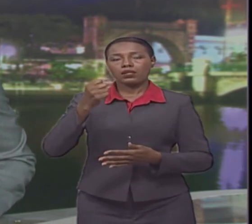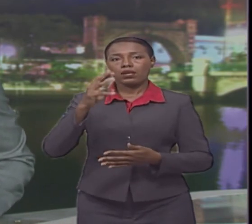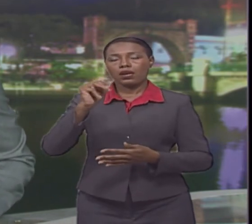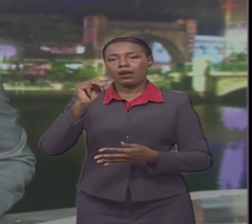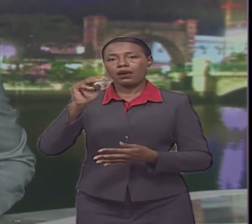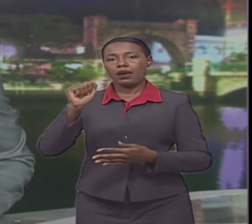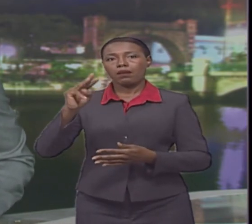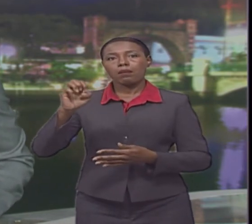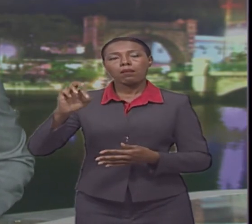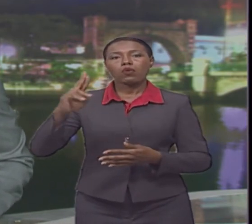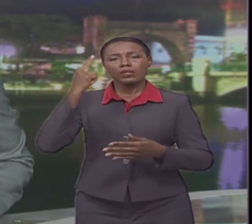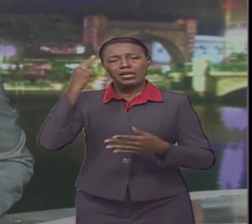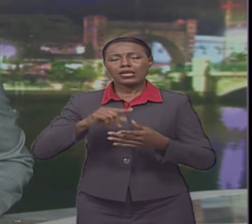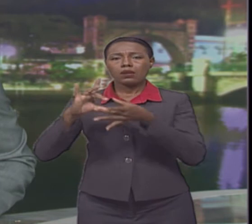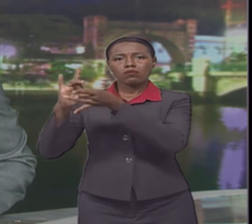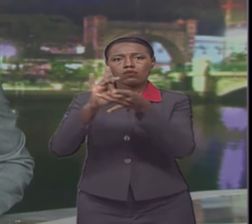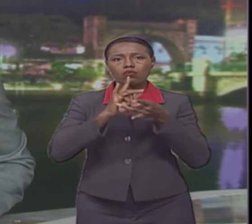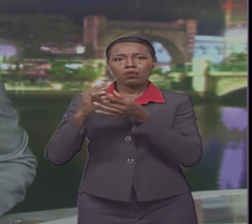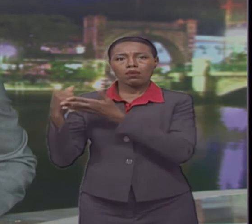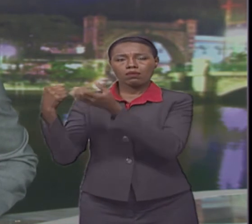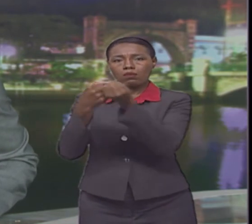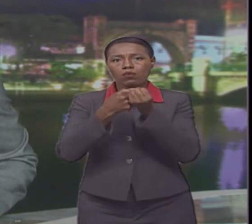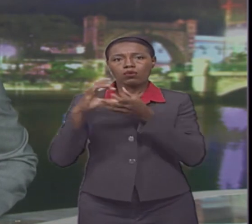their efforts to bring a greater sense of unity to the group.